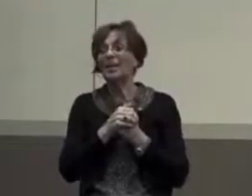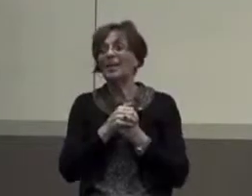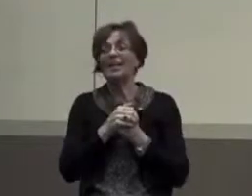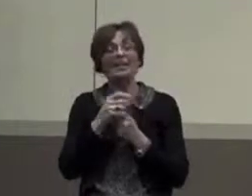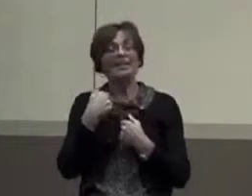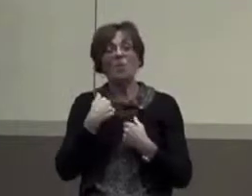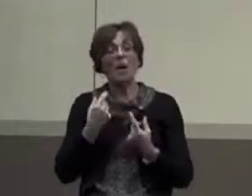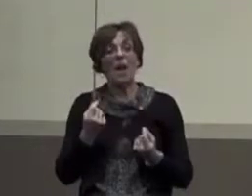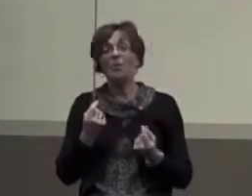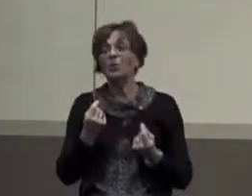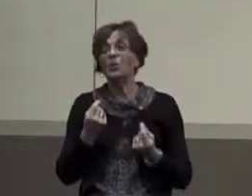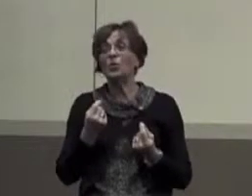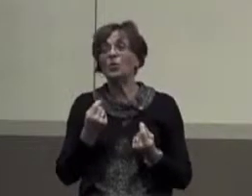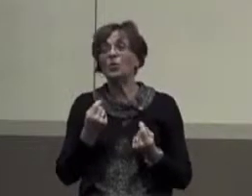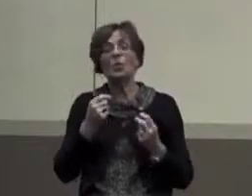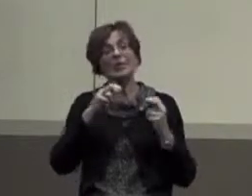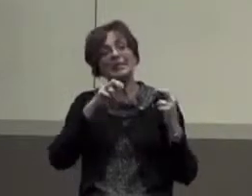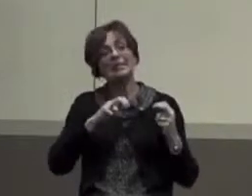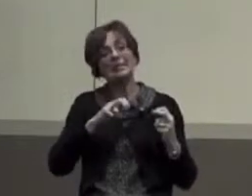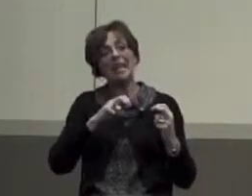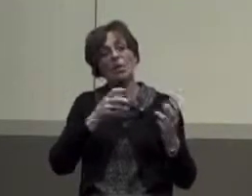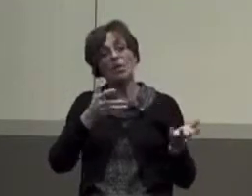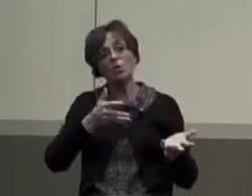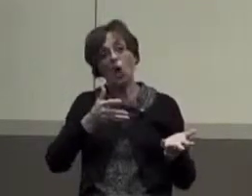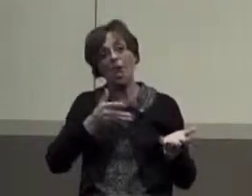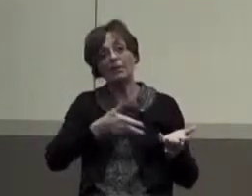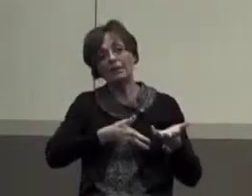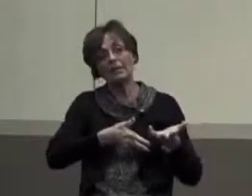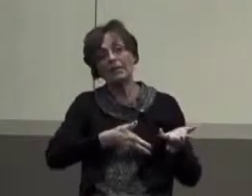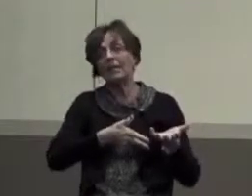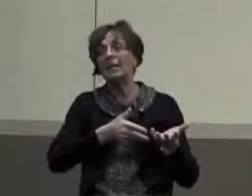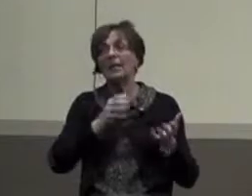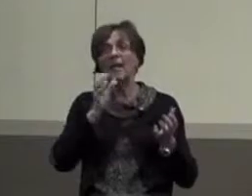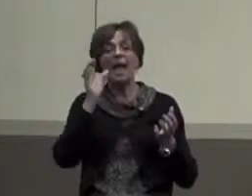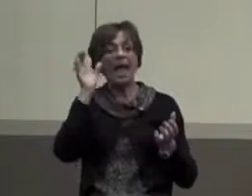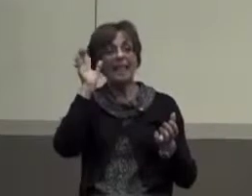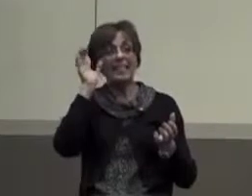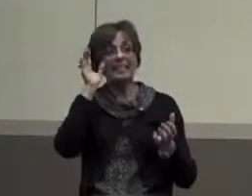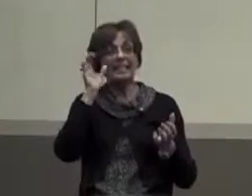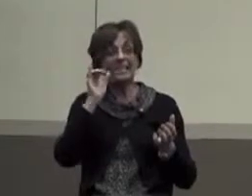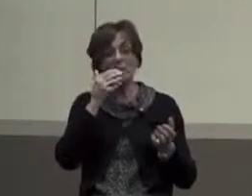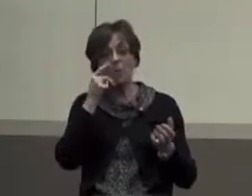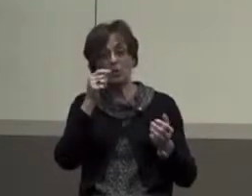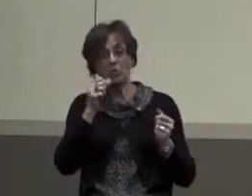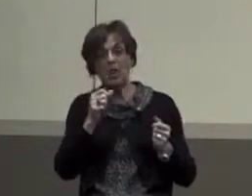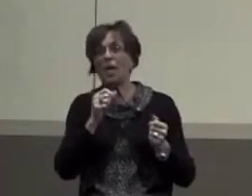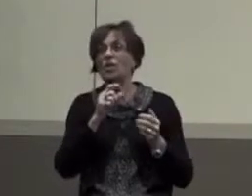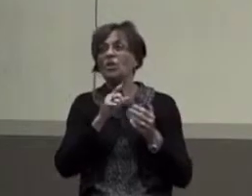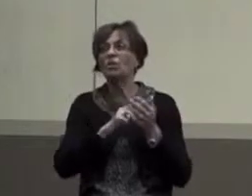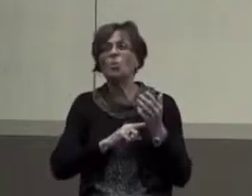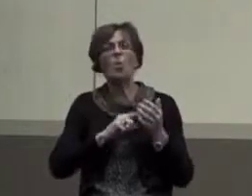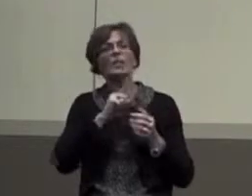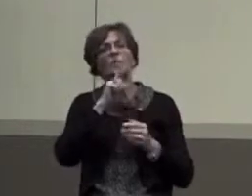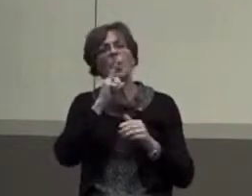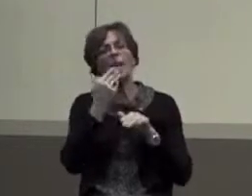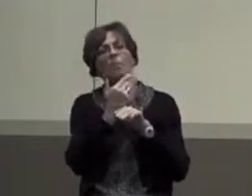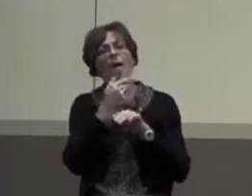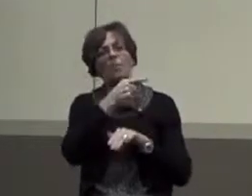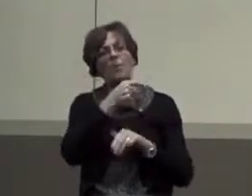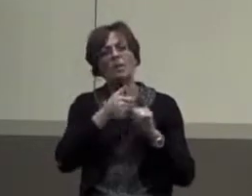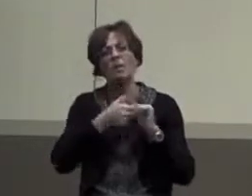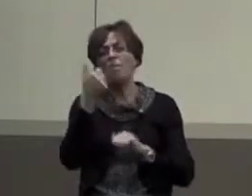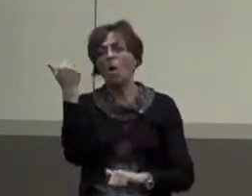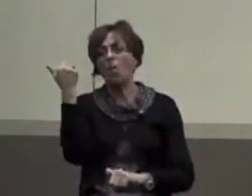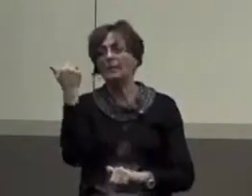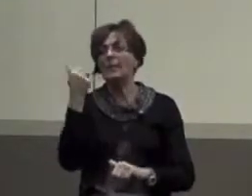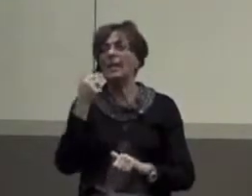is sit down and talk to her and listen as best you can to what is it that's really bothering her the most. And even if